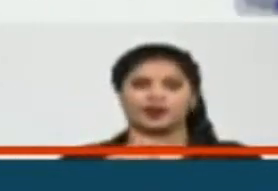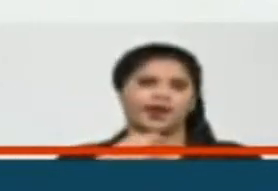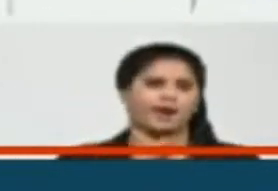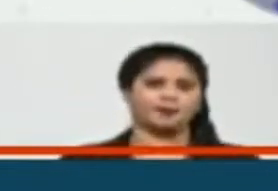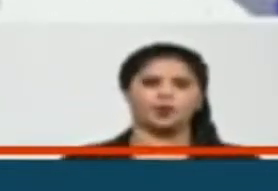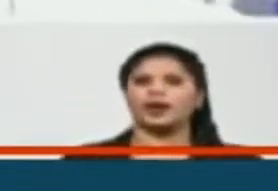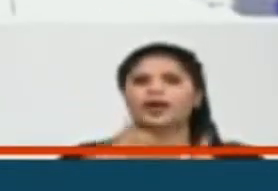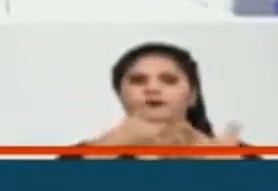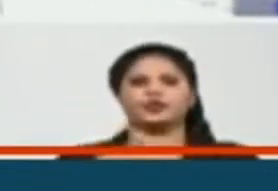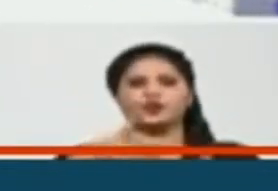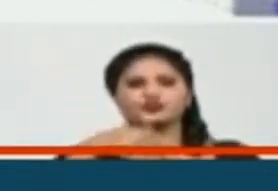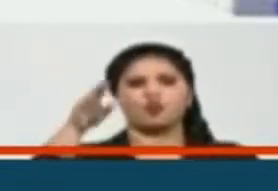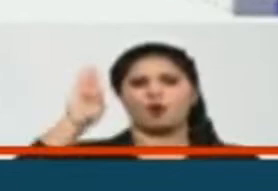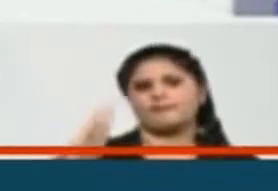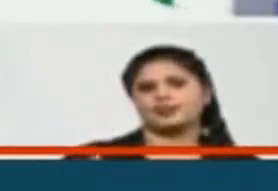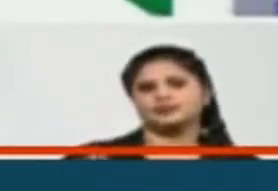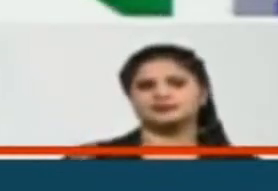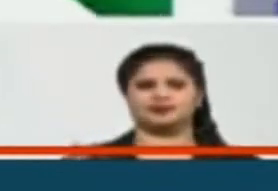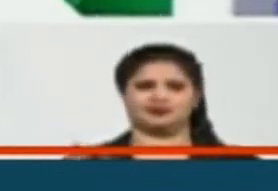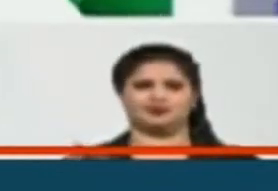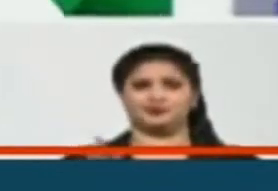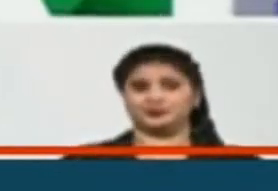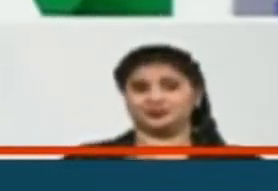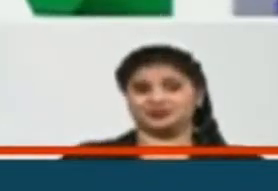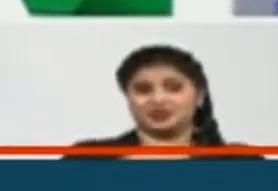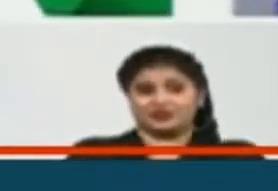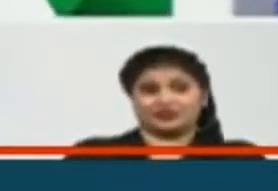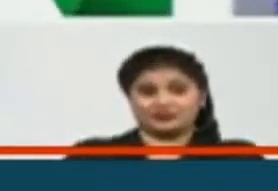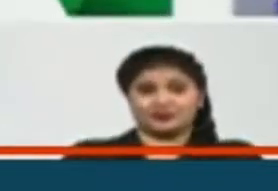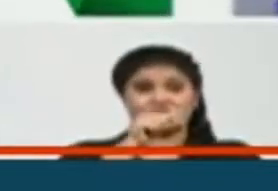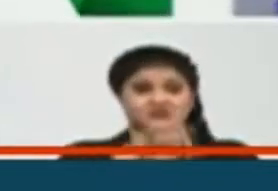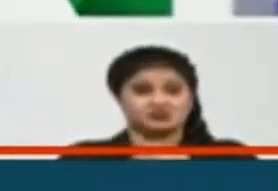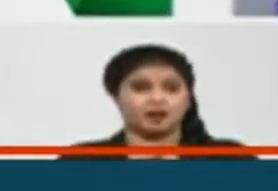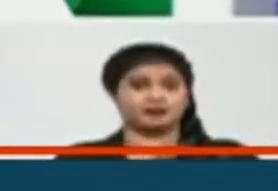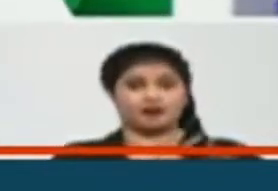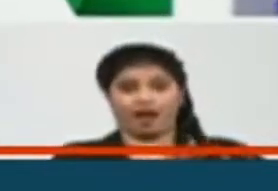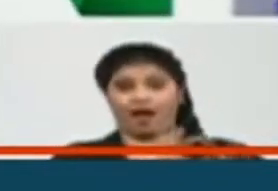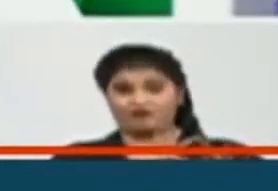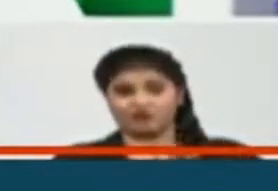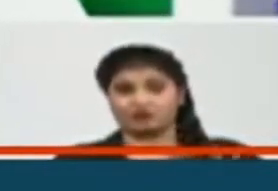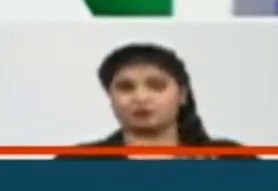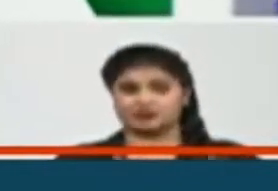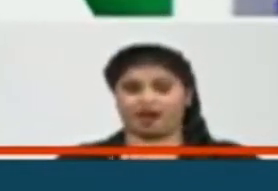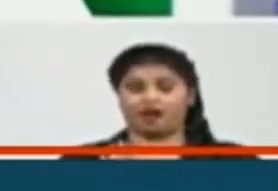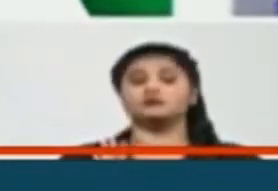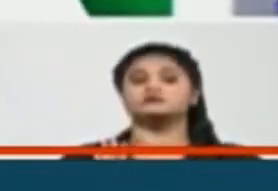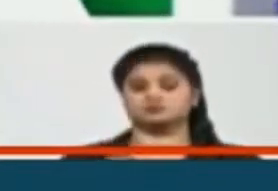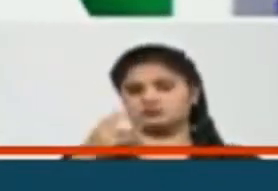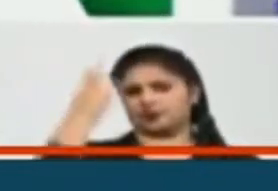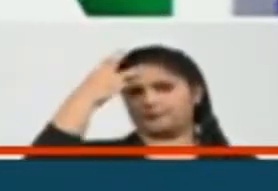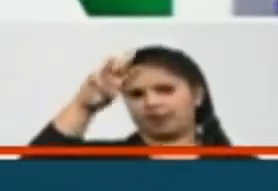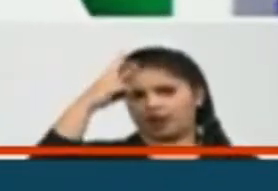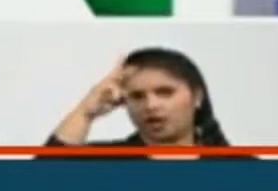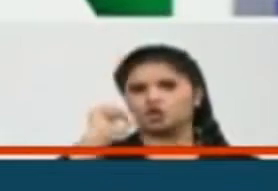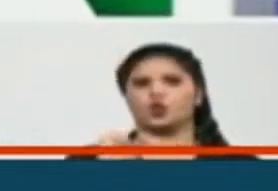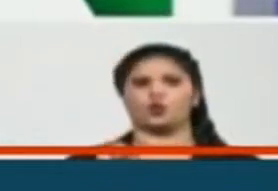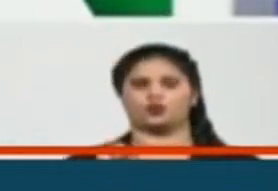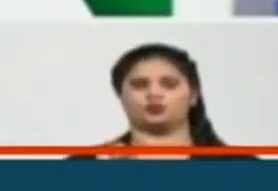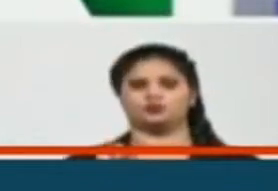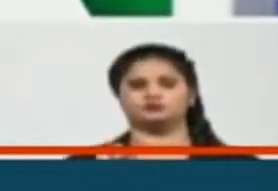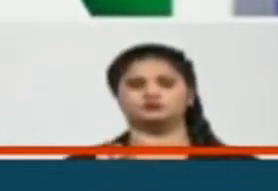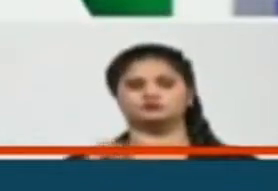epidemiological situation of these countries. This has been reported. The United States, Mexico, Bahamas, a group of